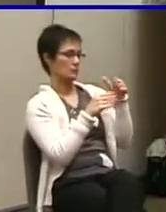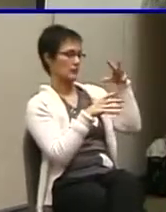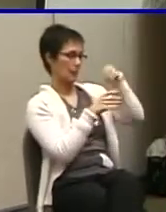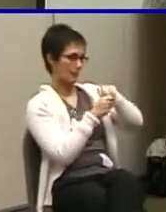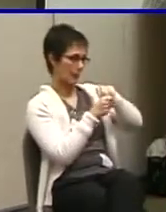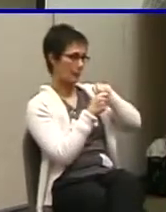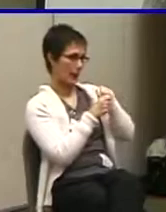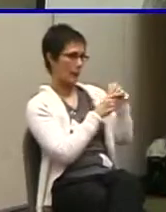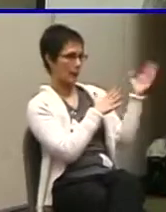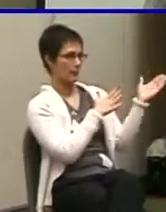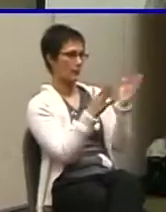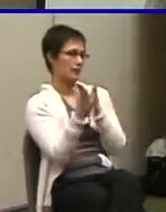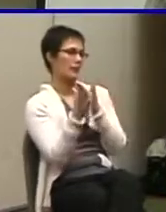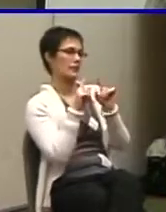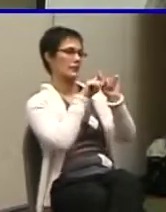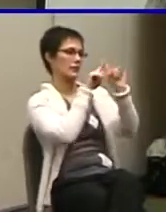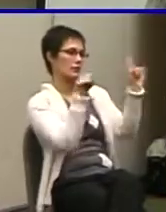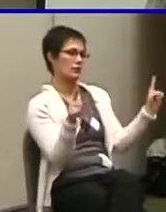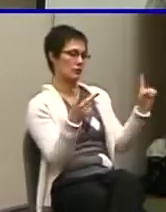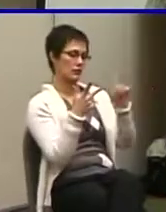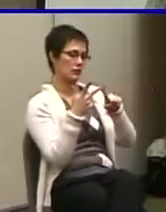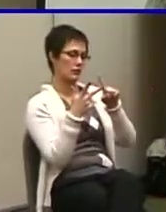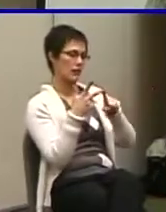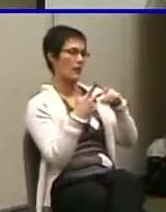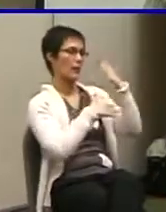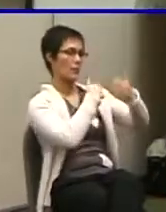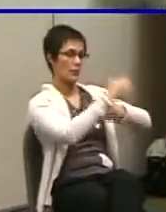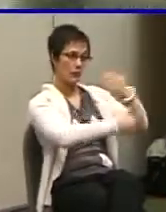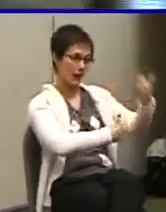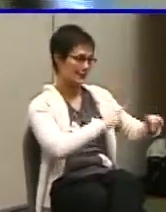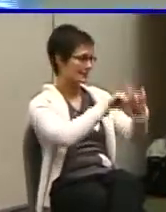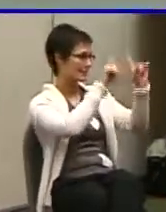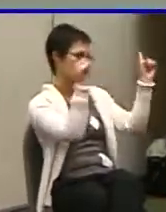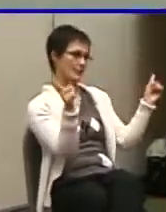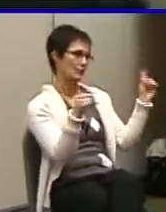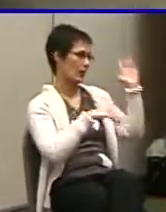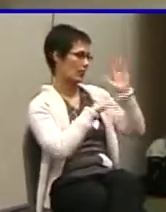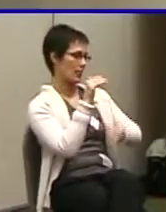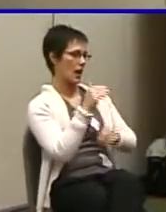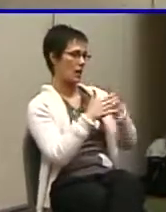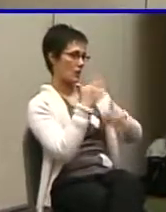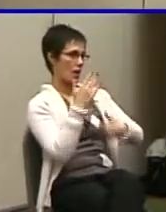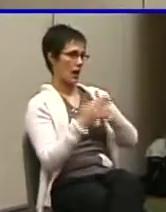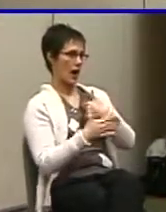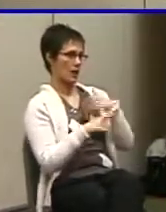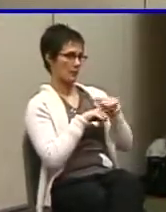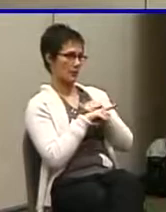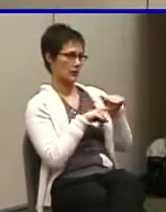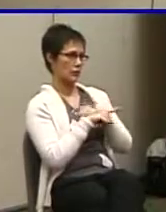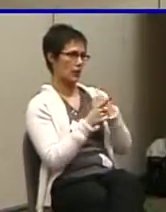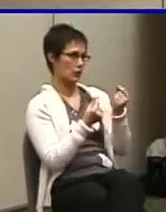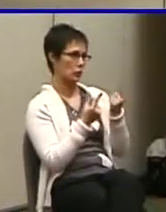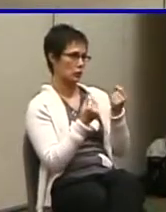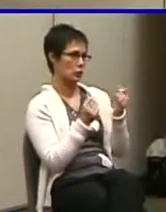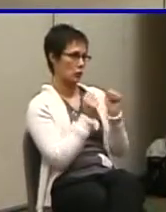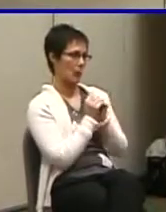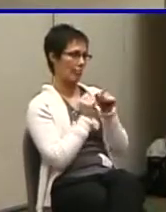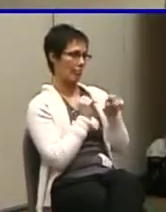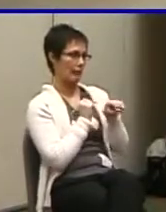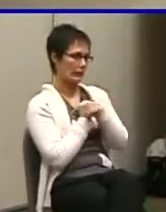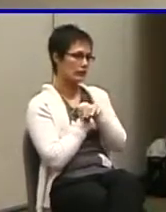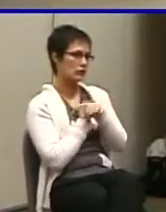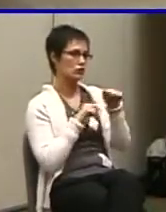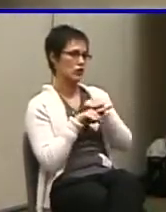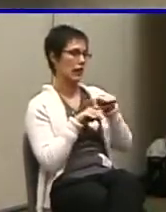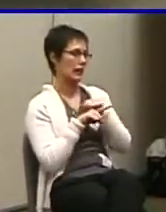is different. The whole process is different than what I've been trained to do. Okay. All